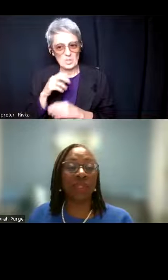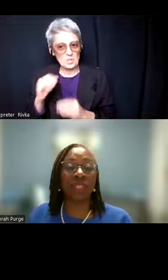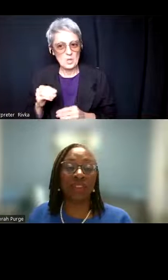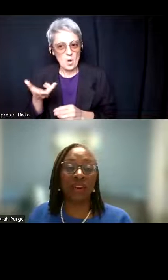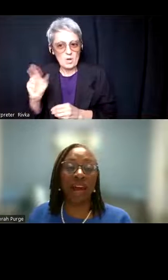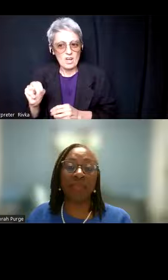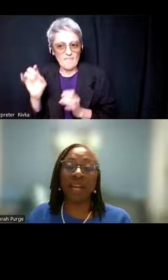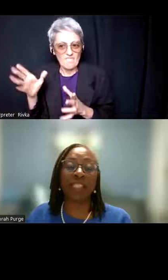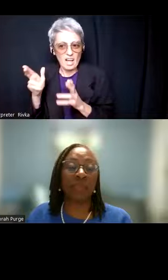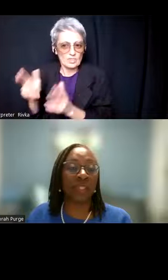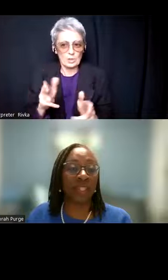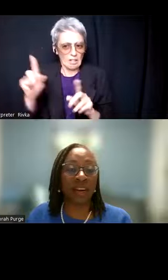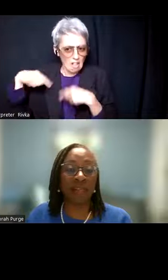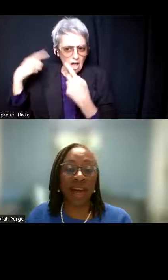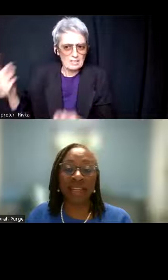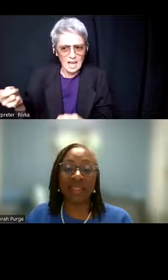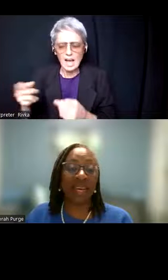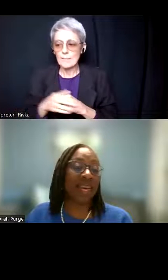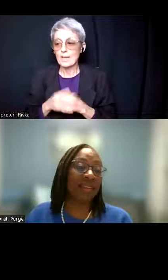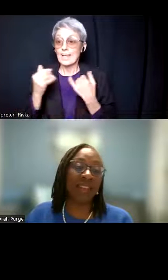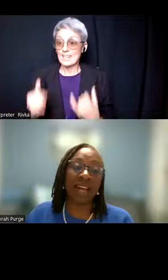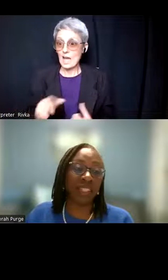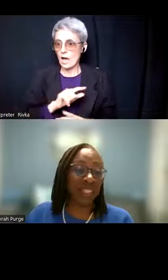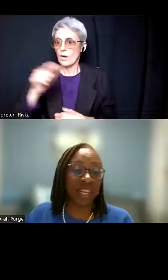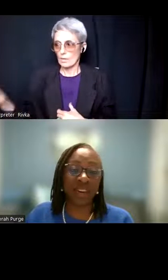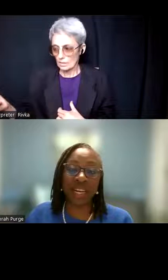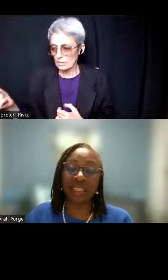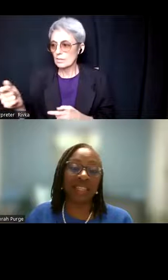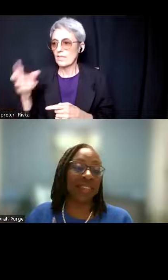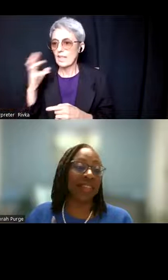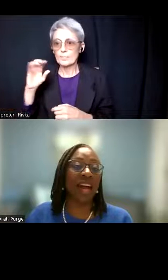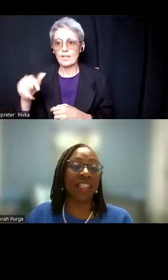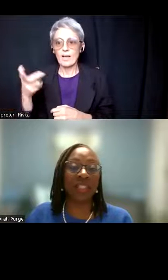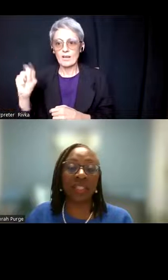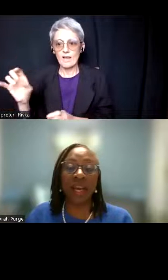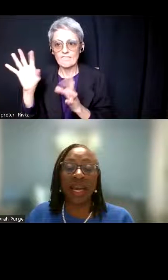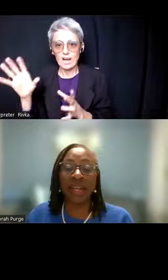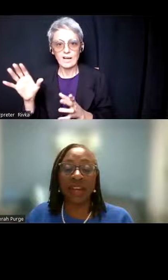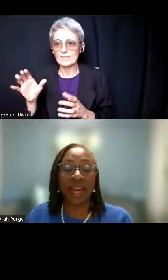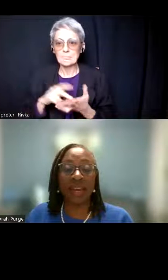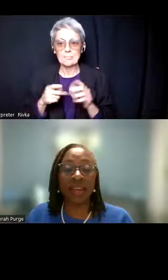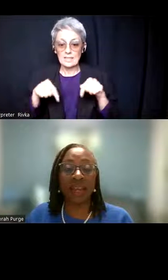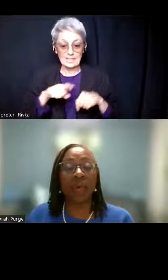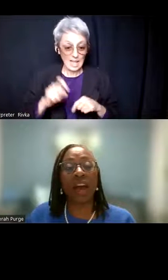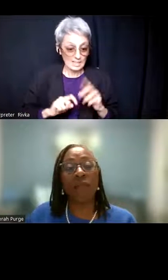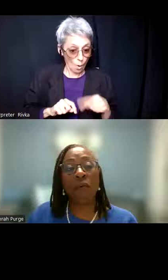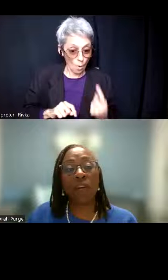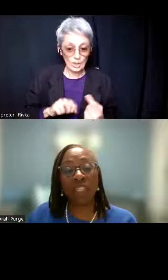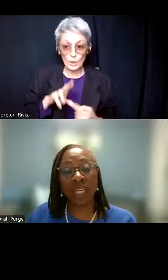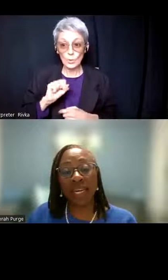those students are now experiencing gun violence. It is not just here in Texas, it is not just in the United States,